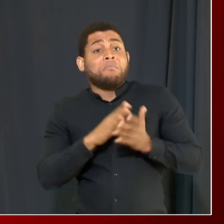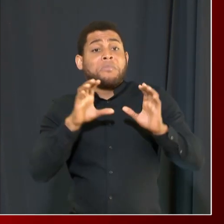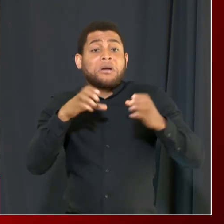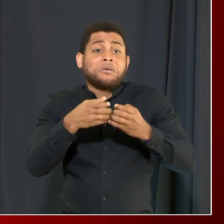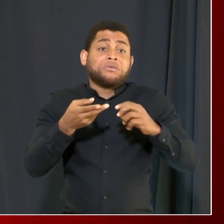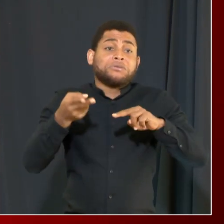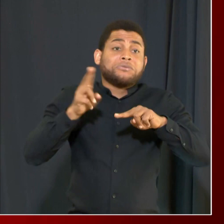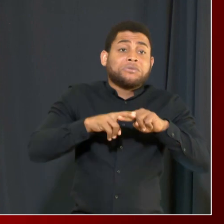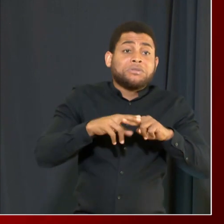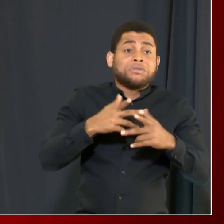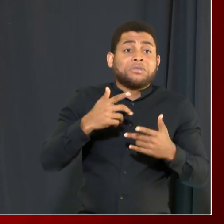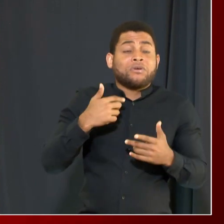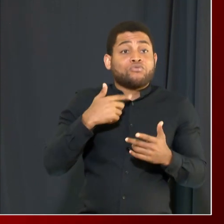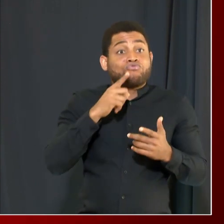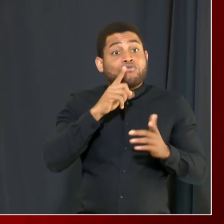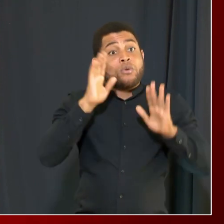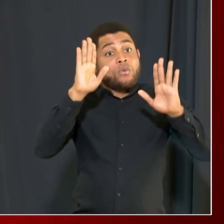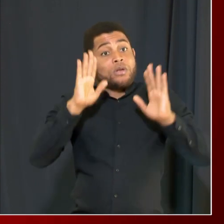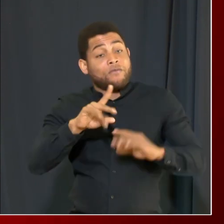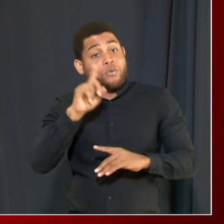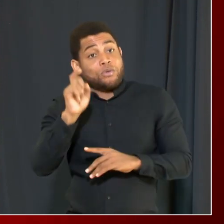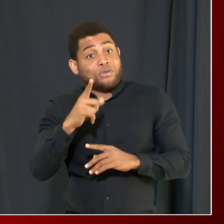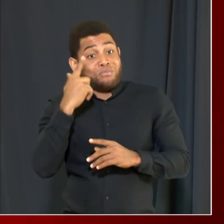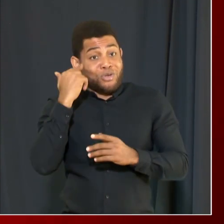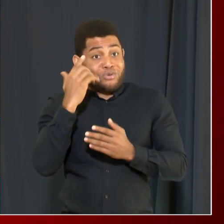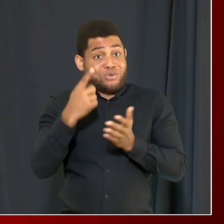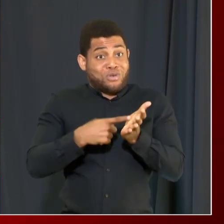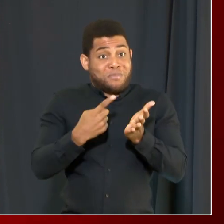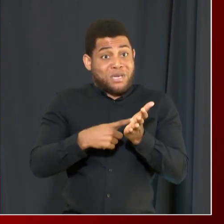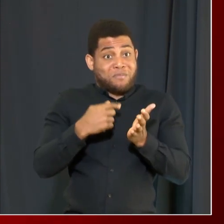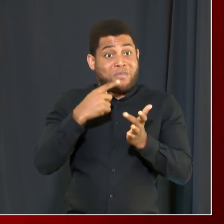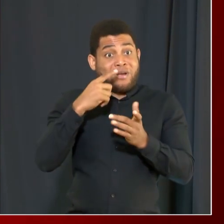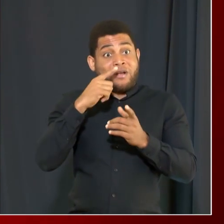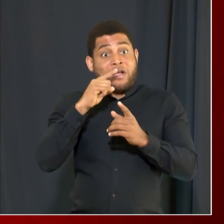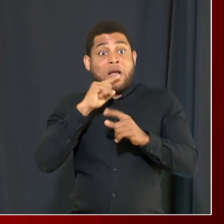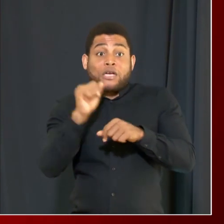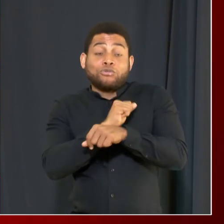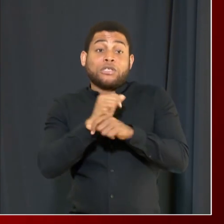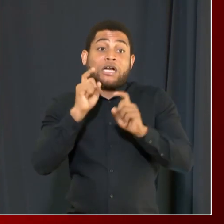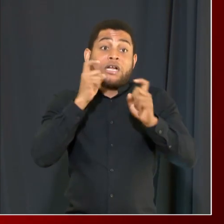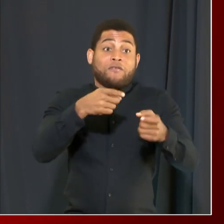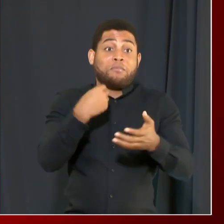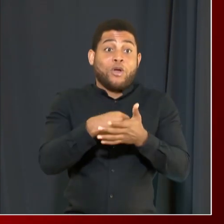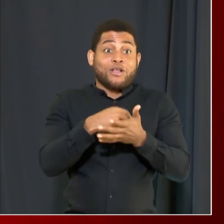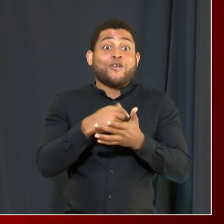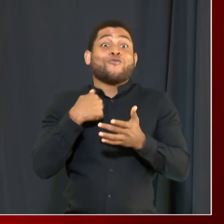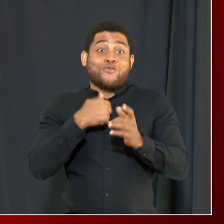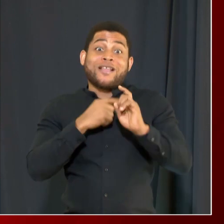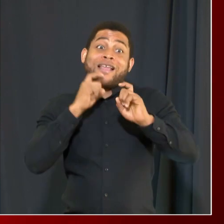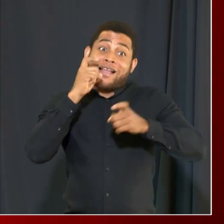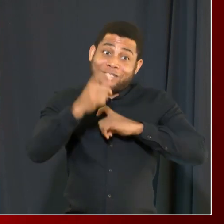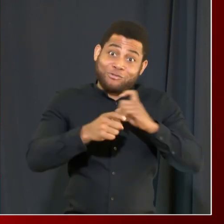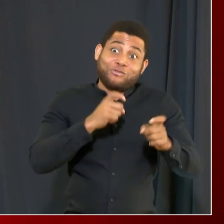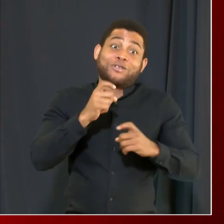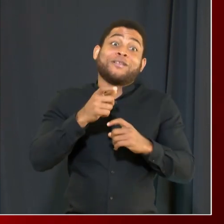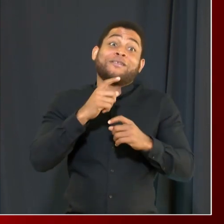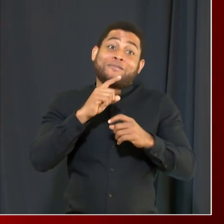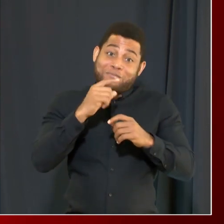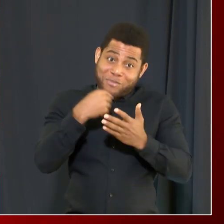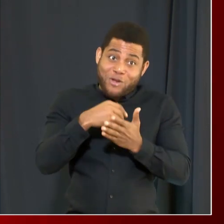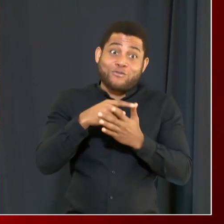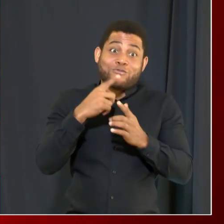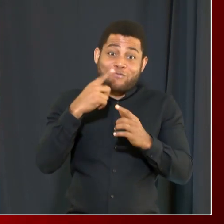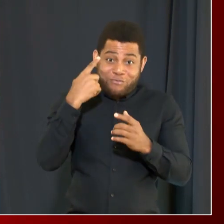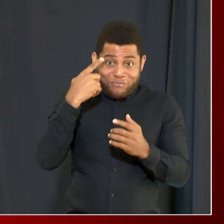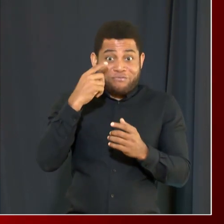great question because I think sometimes people don't think we actually give out money, but we give out a lot of money for good tips. And I